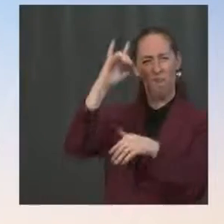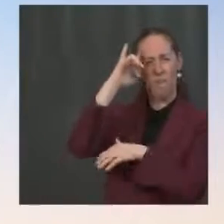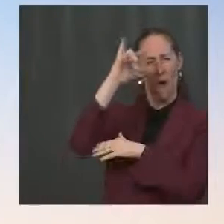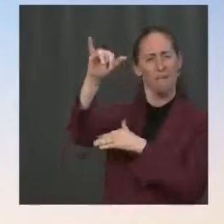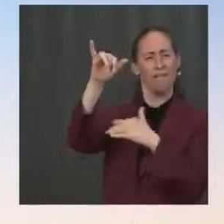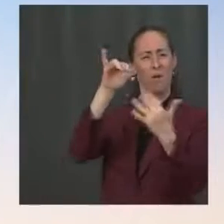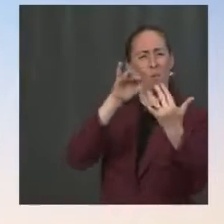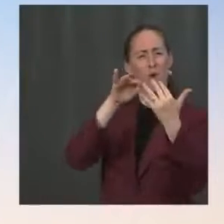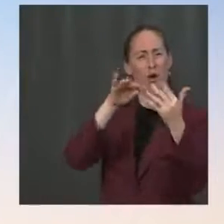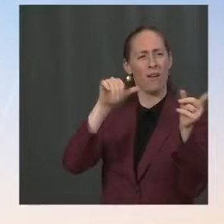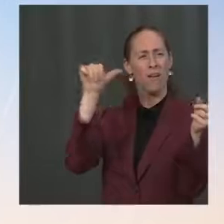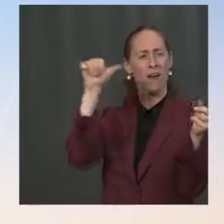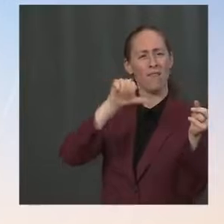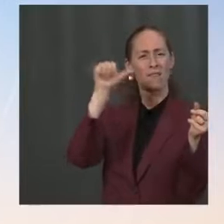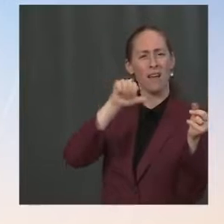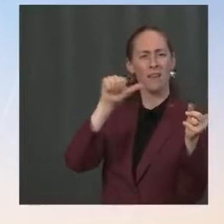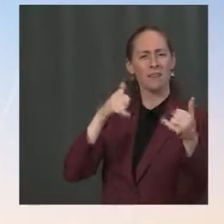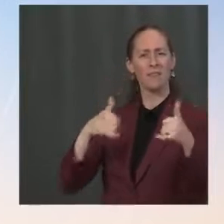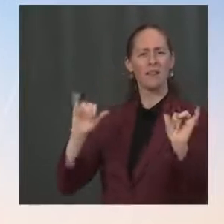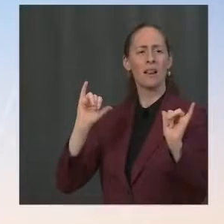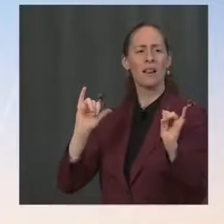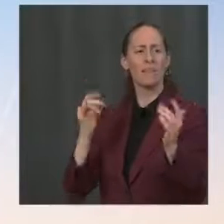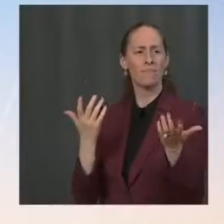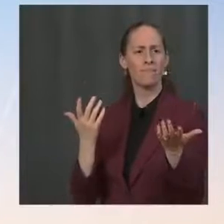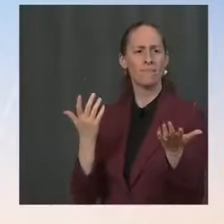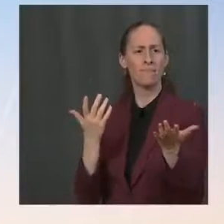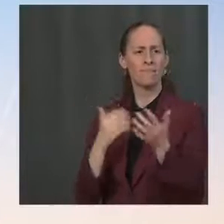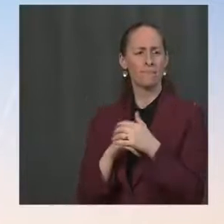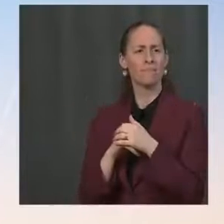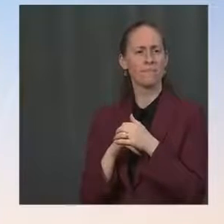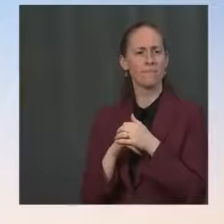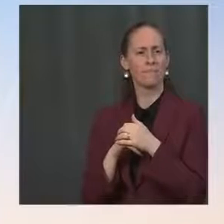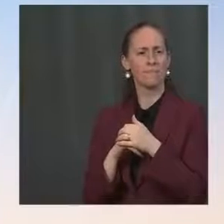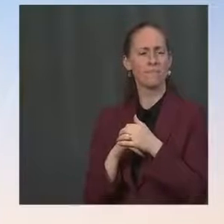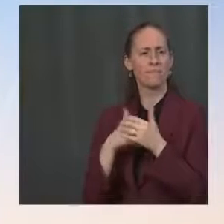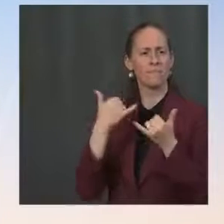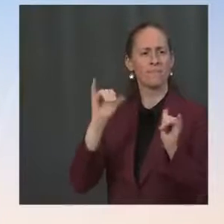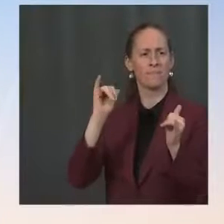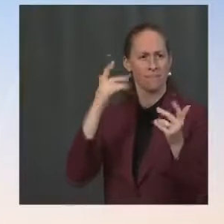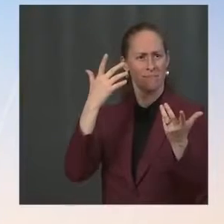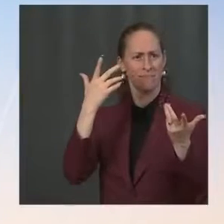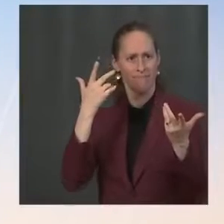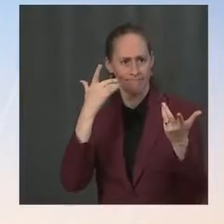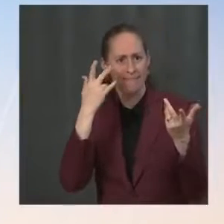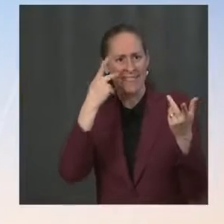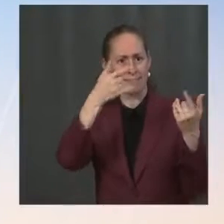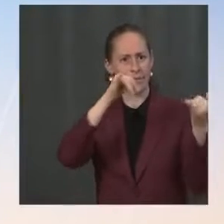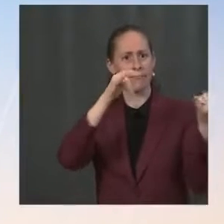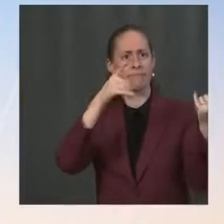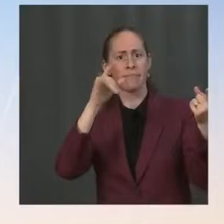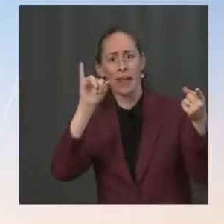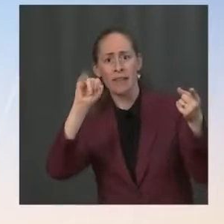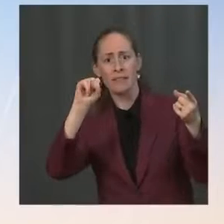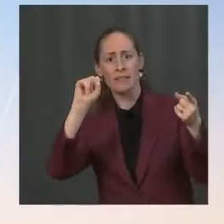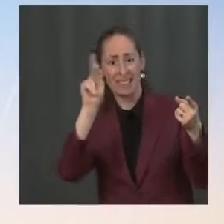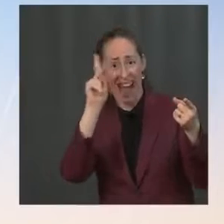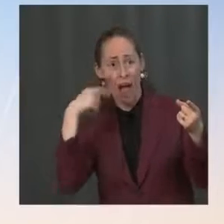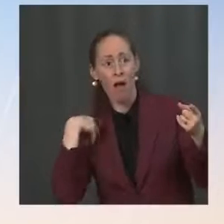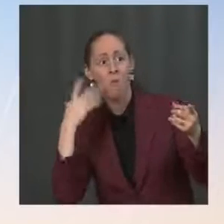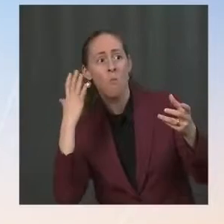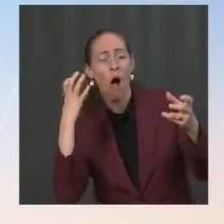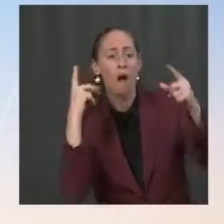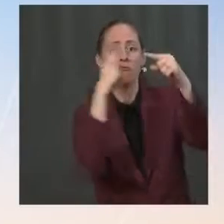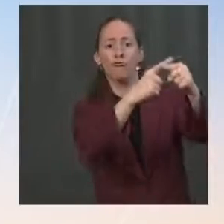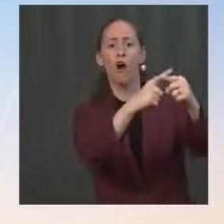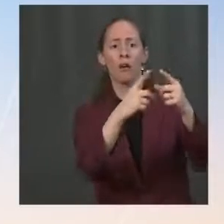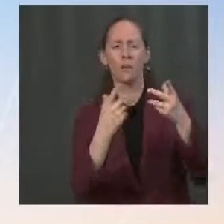United States is still continuing to attack ISIS-K? Well, first I would say this is a specific case today where